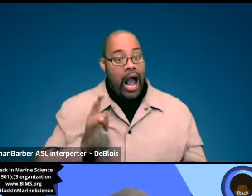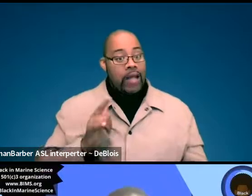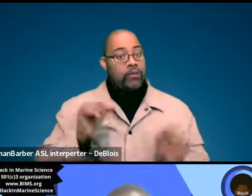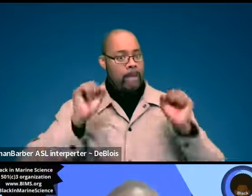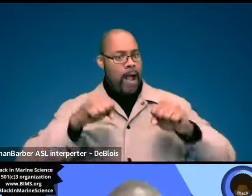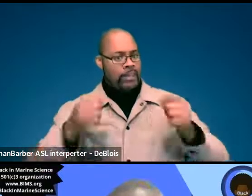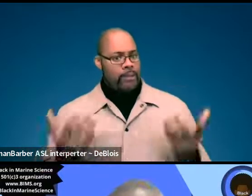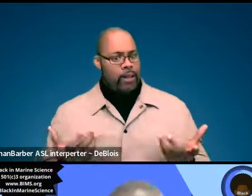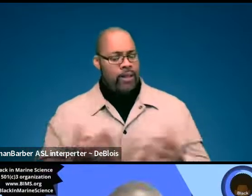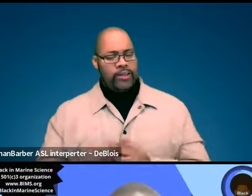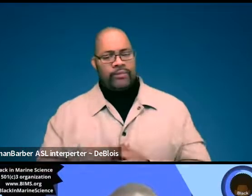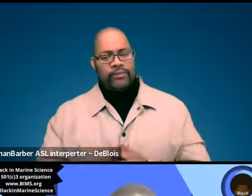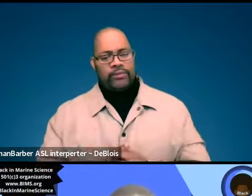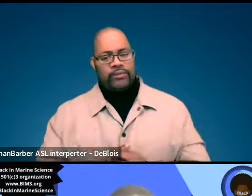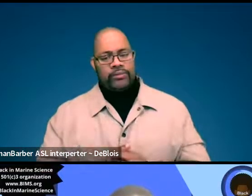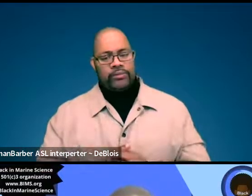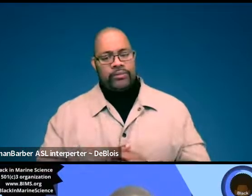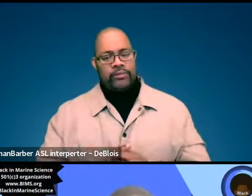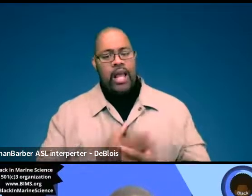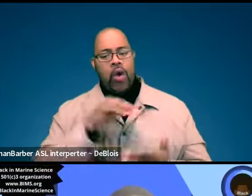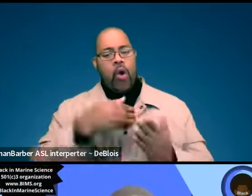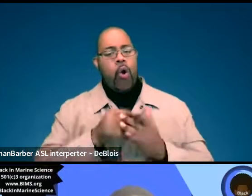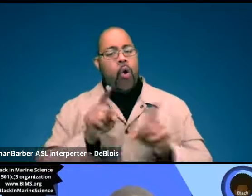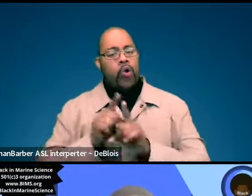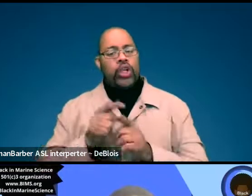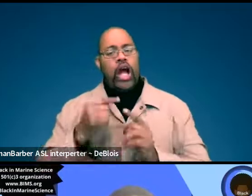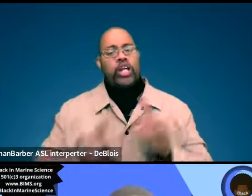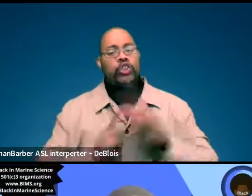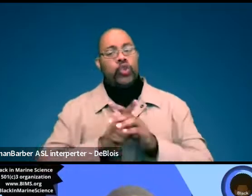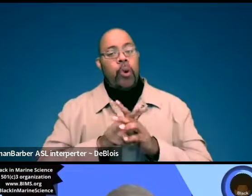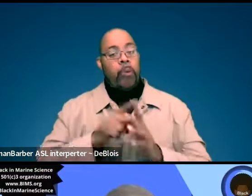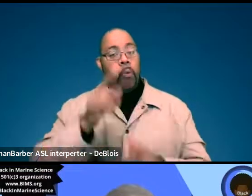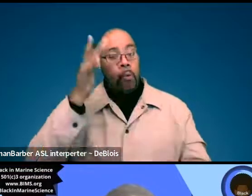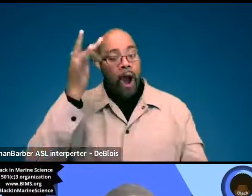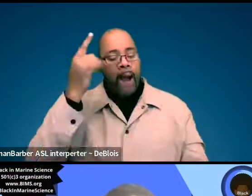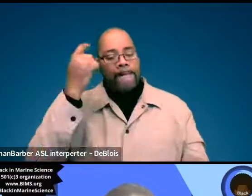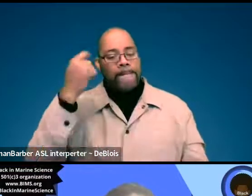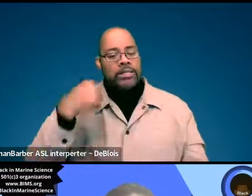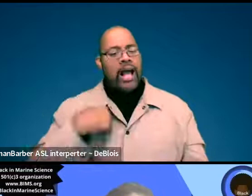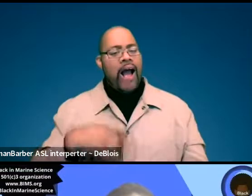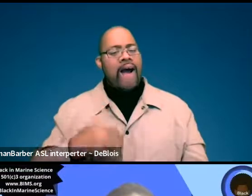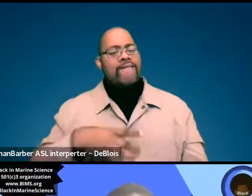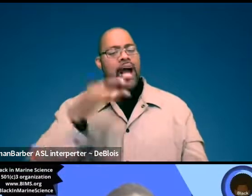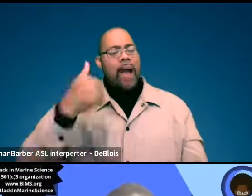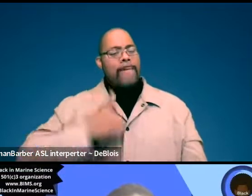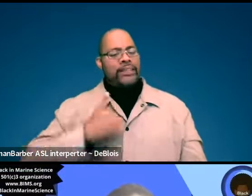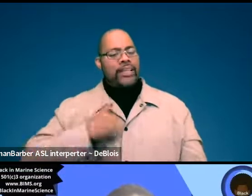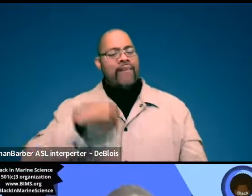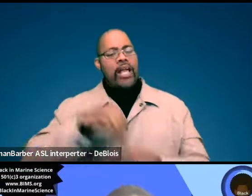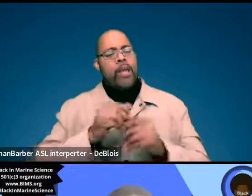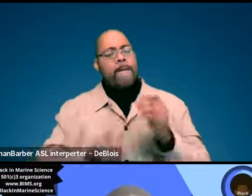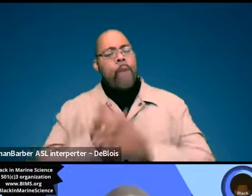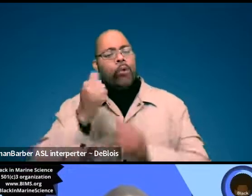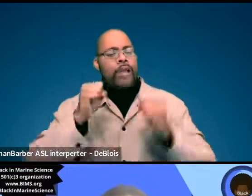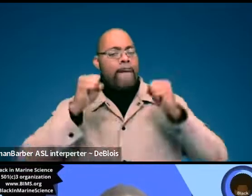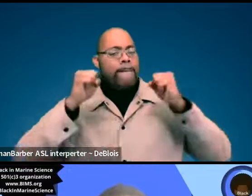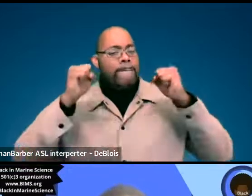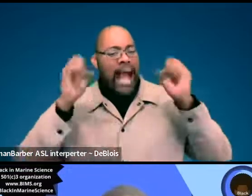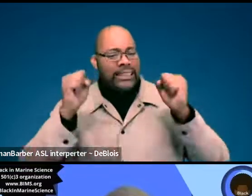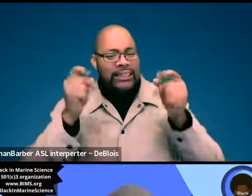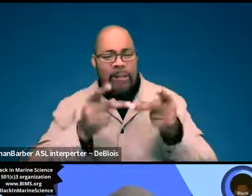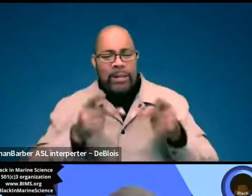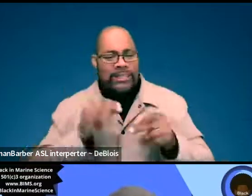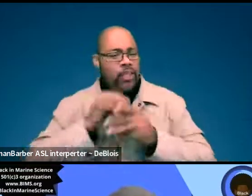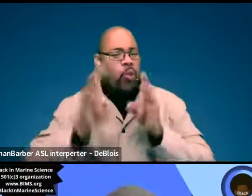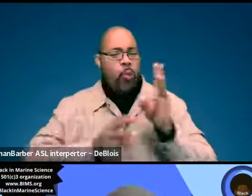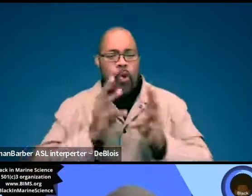possible. And also I show up because I find myself in the most amazing places in